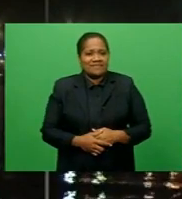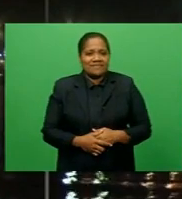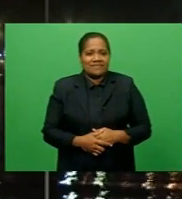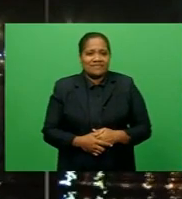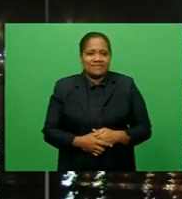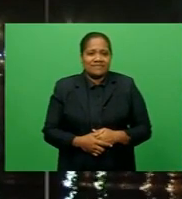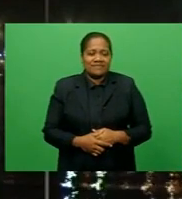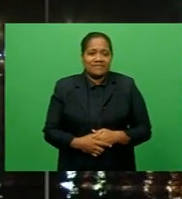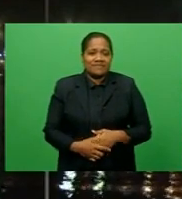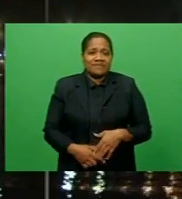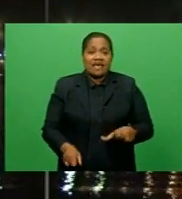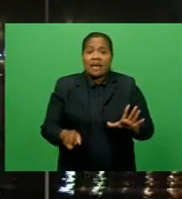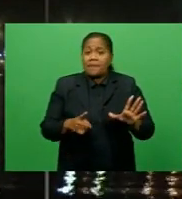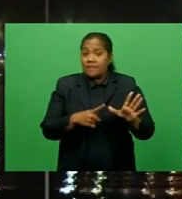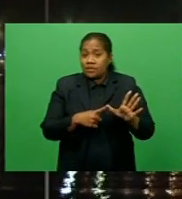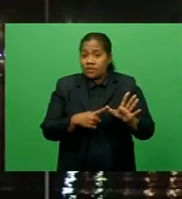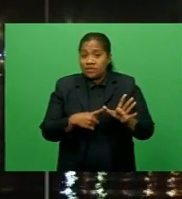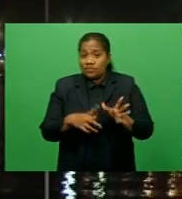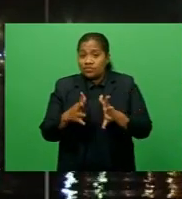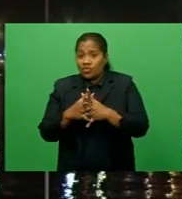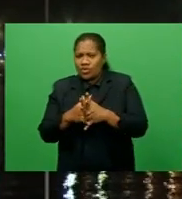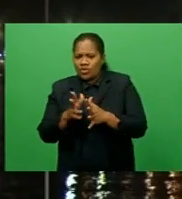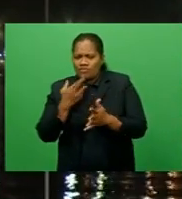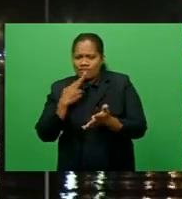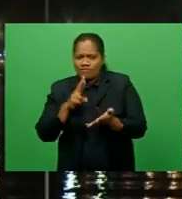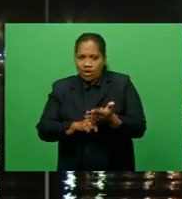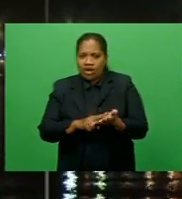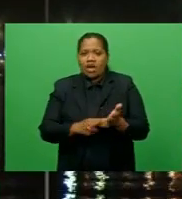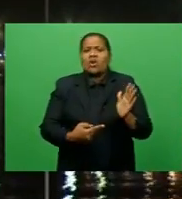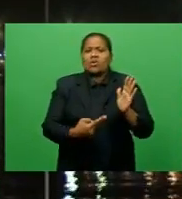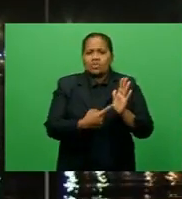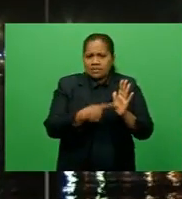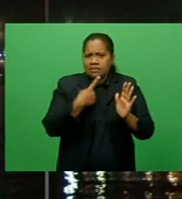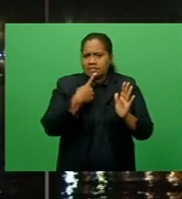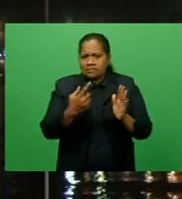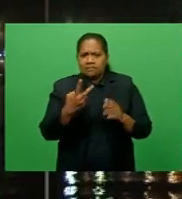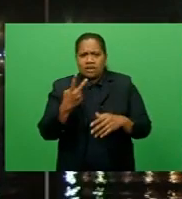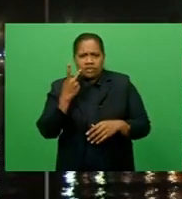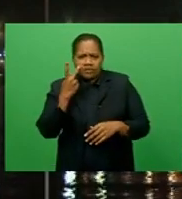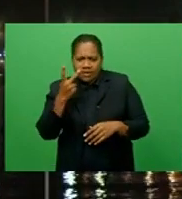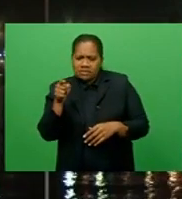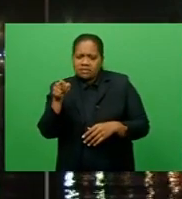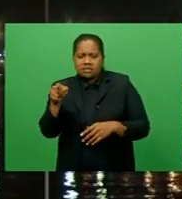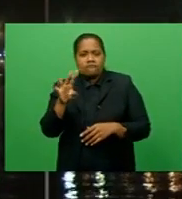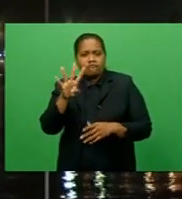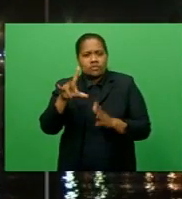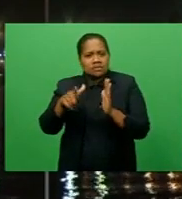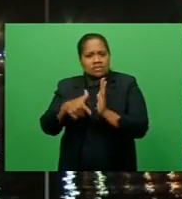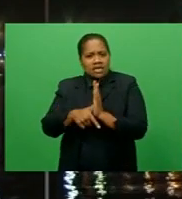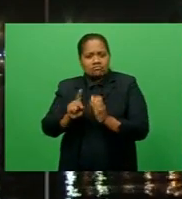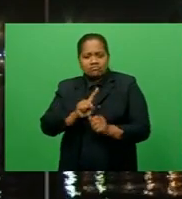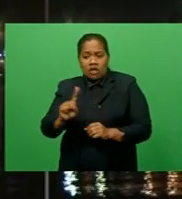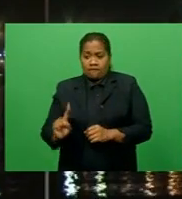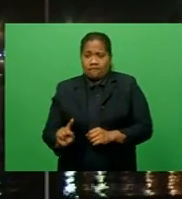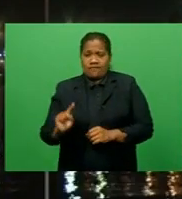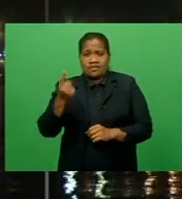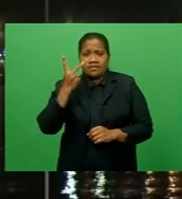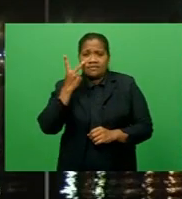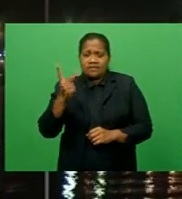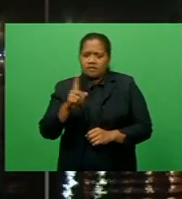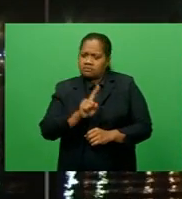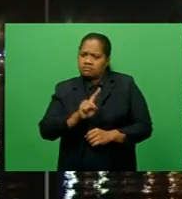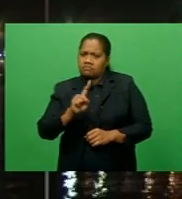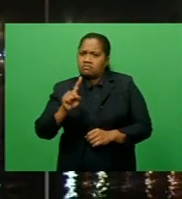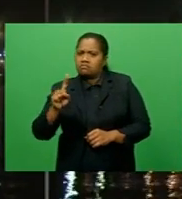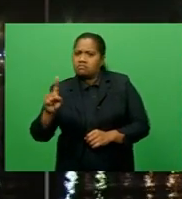Apanisa Wangirandovu reports Tokalau said she visited the site 4 times, and only during her first visit was the site in its